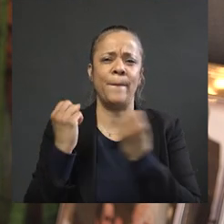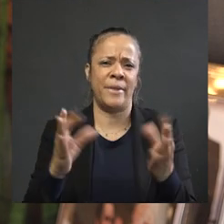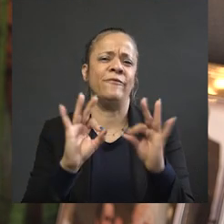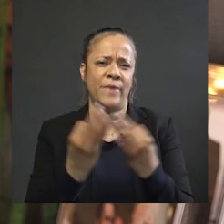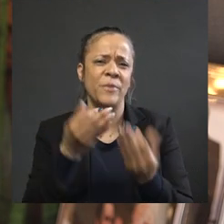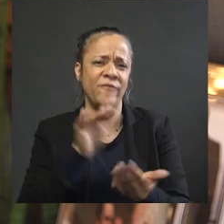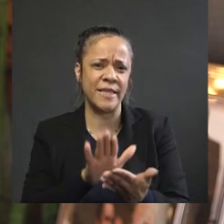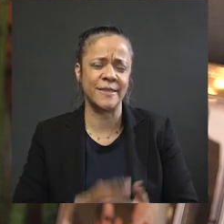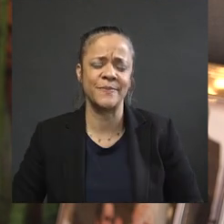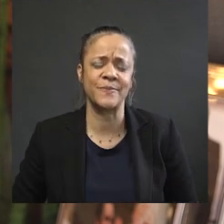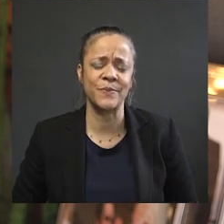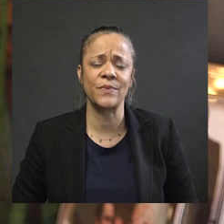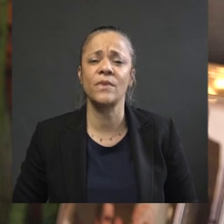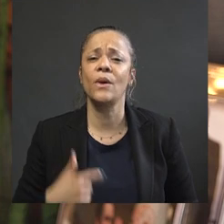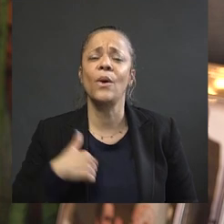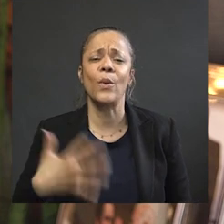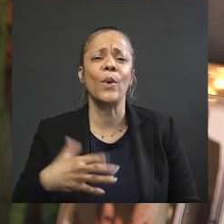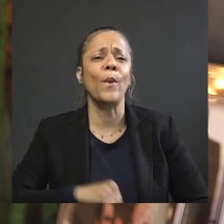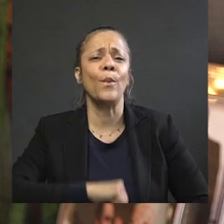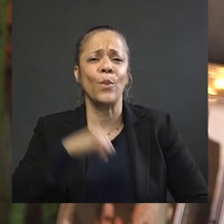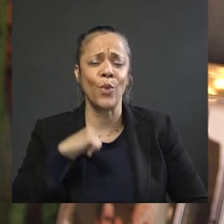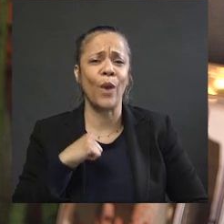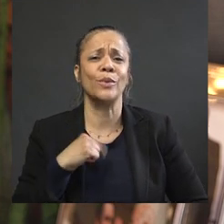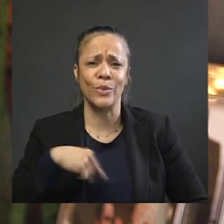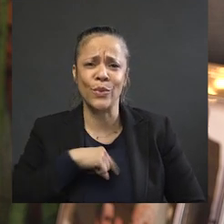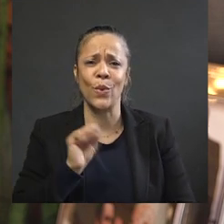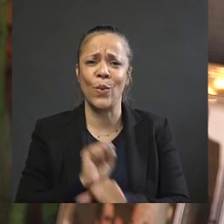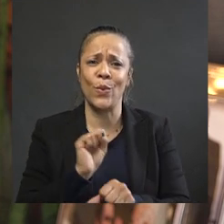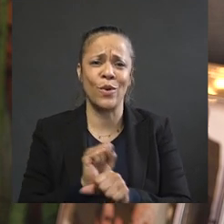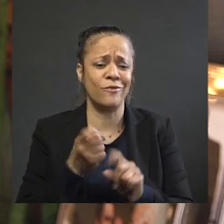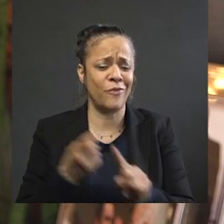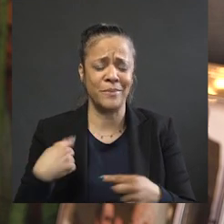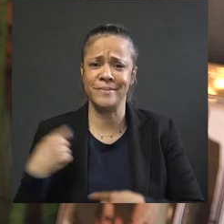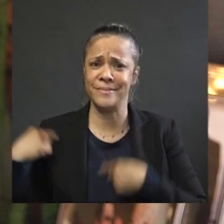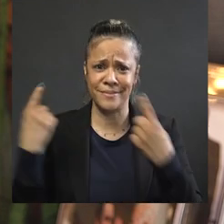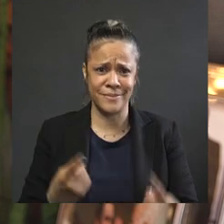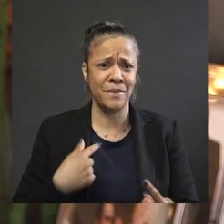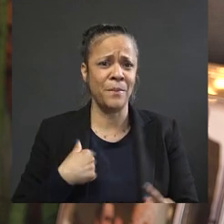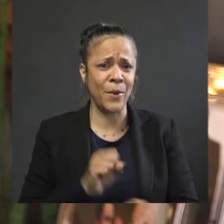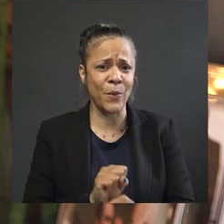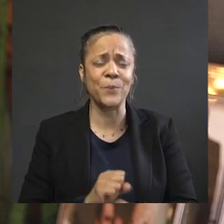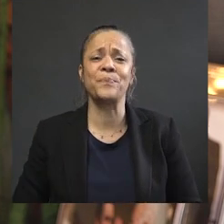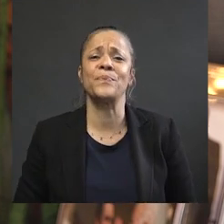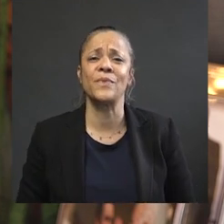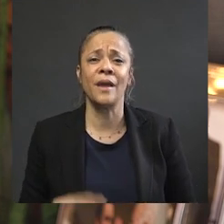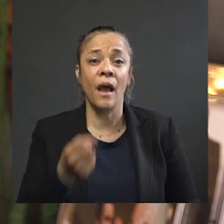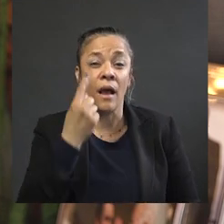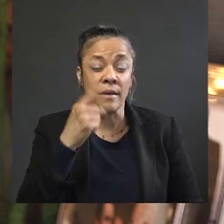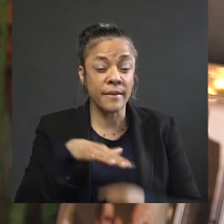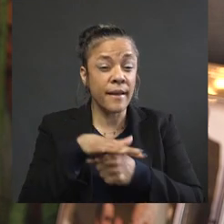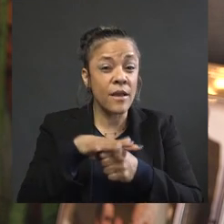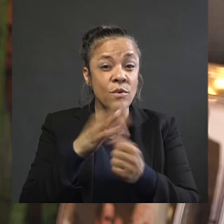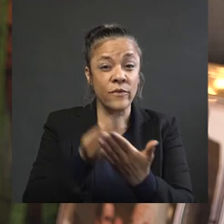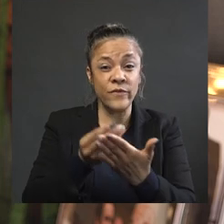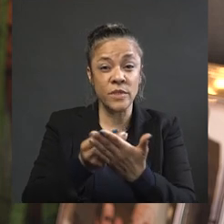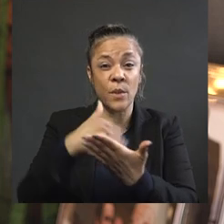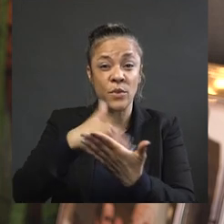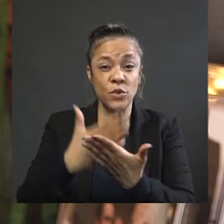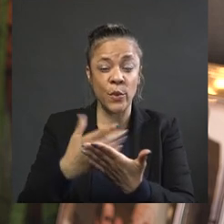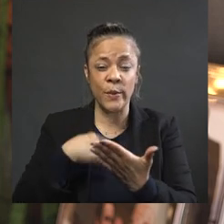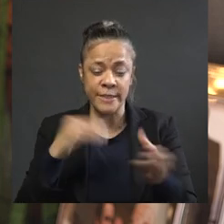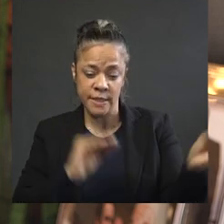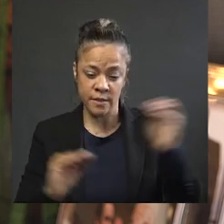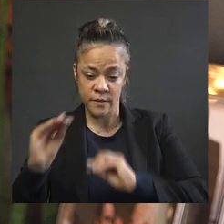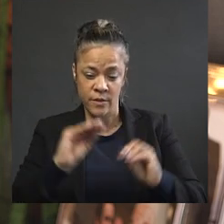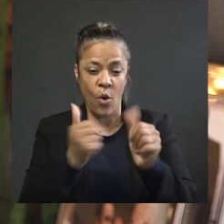many households are still facing. I'm incredibly proud of the work we've done since I took office, especially in the area of fiscal